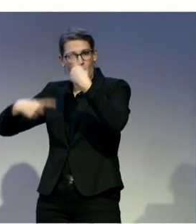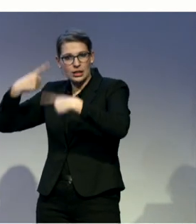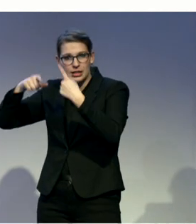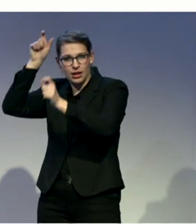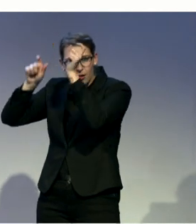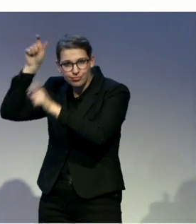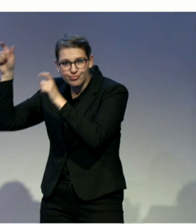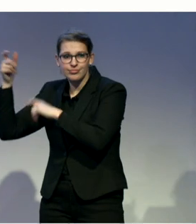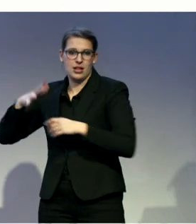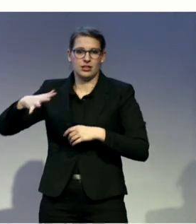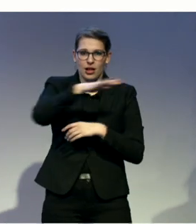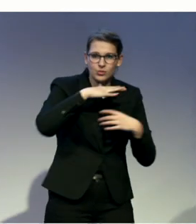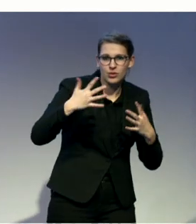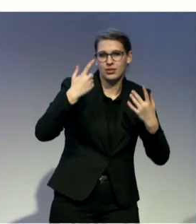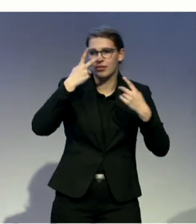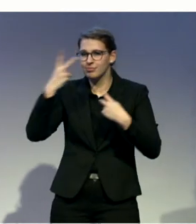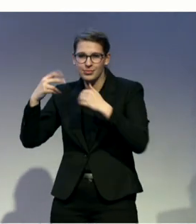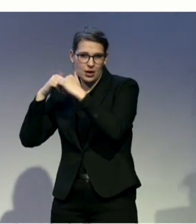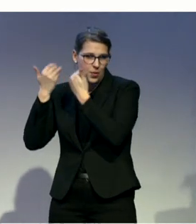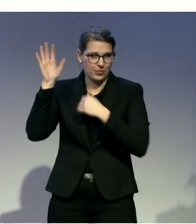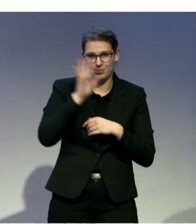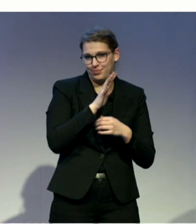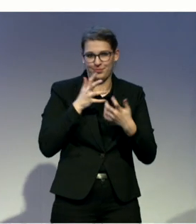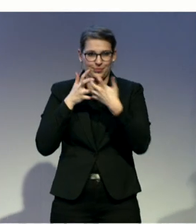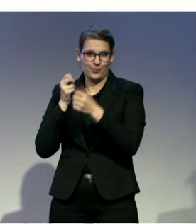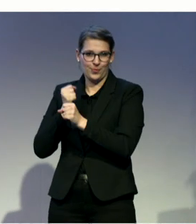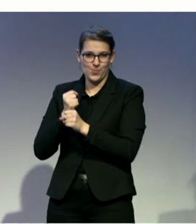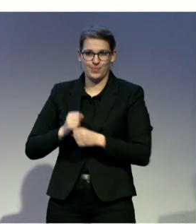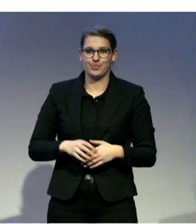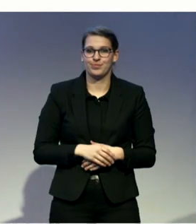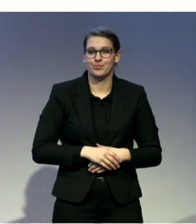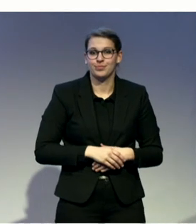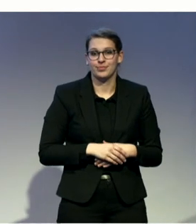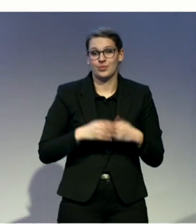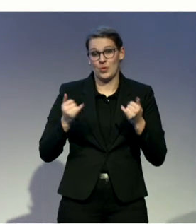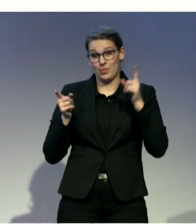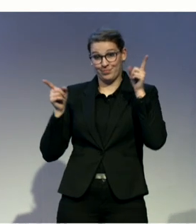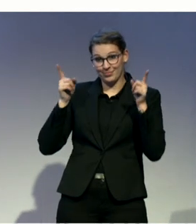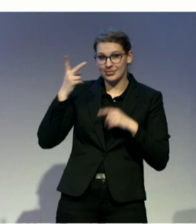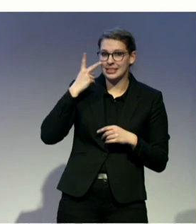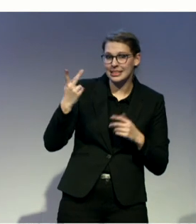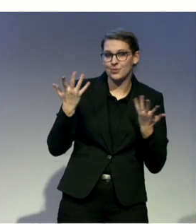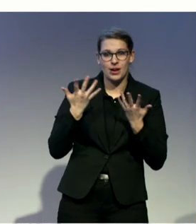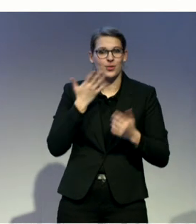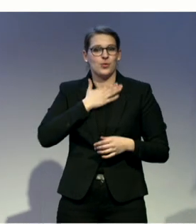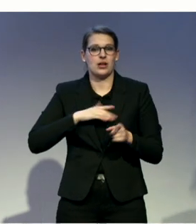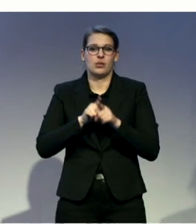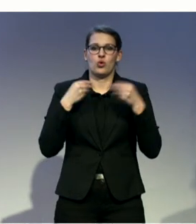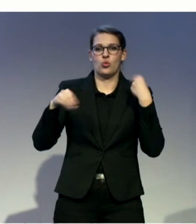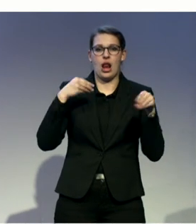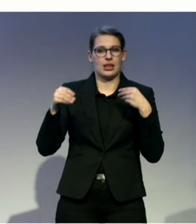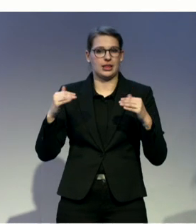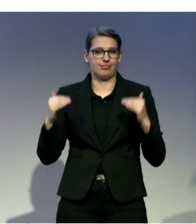for disability people. And now we are working to develop quality standards for community-based